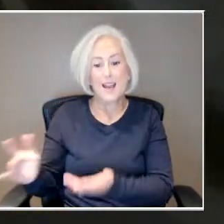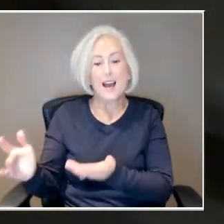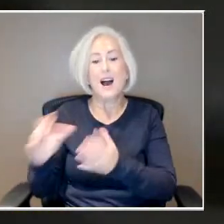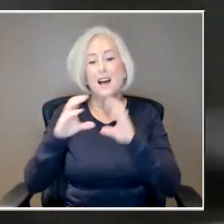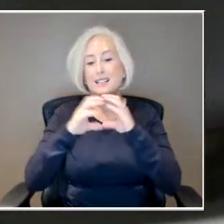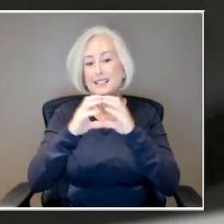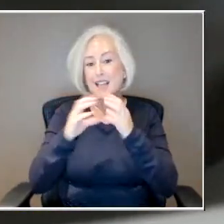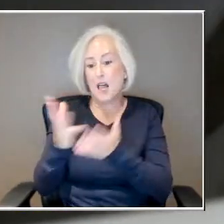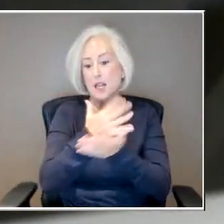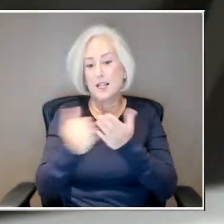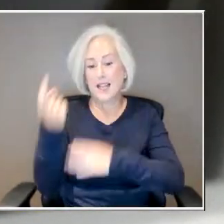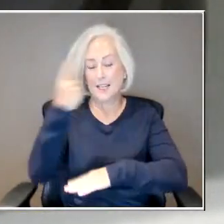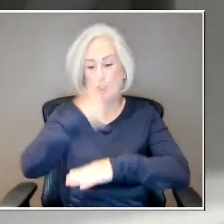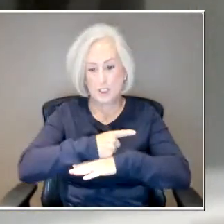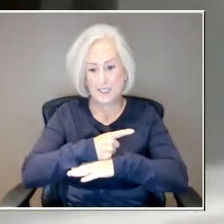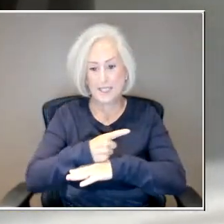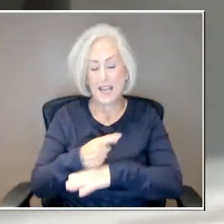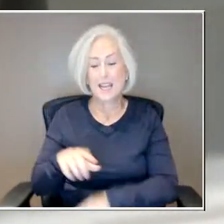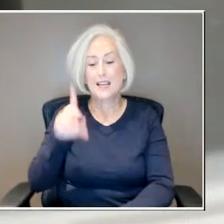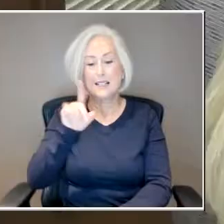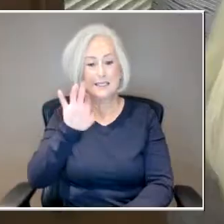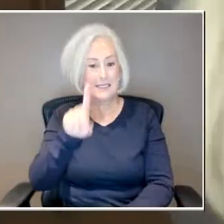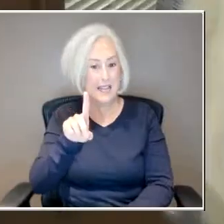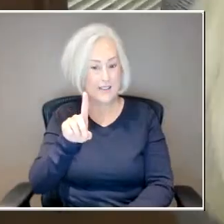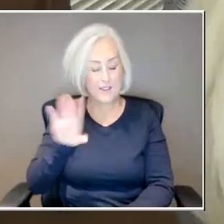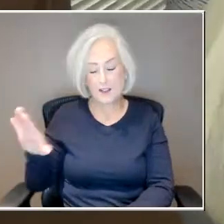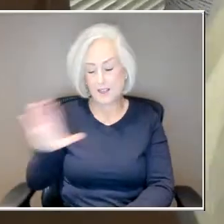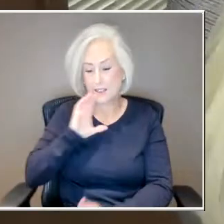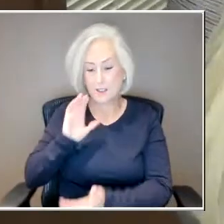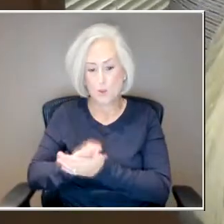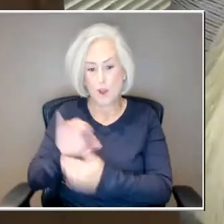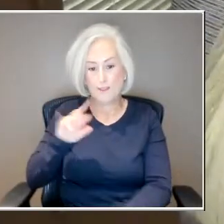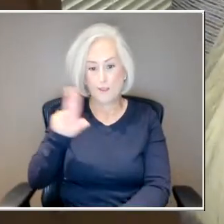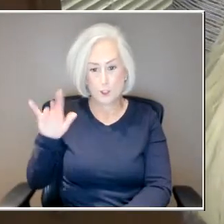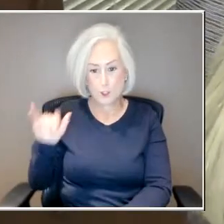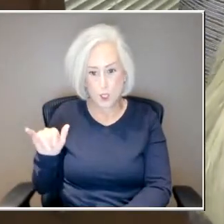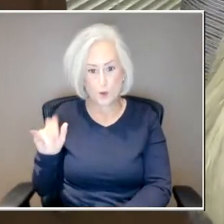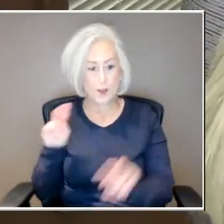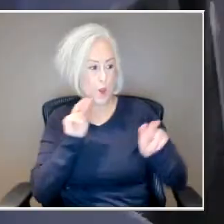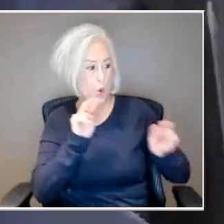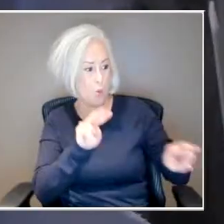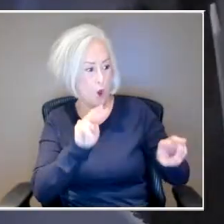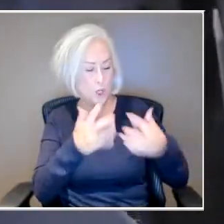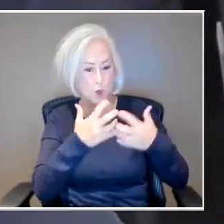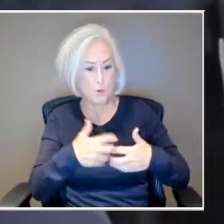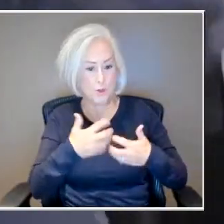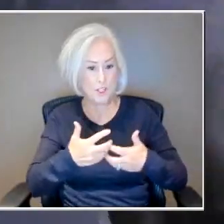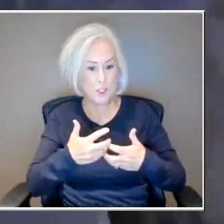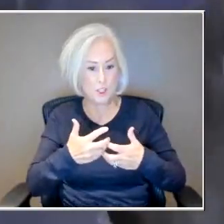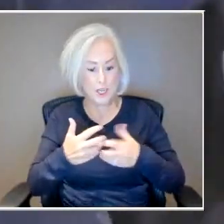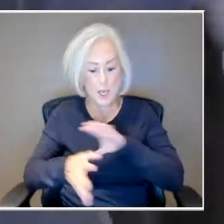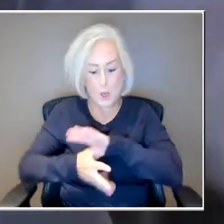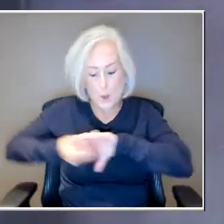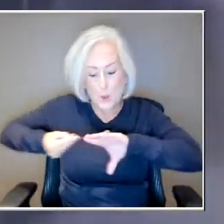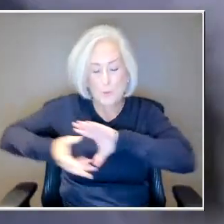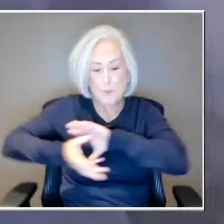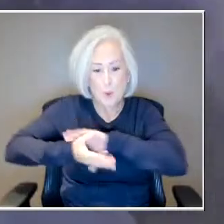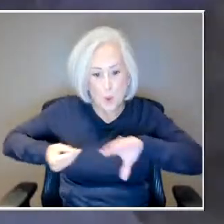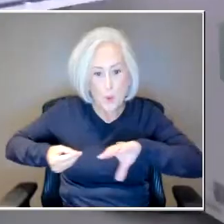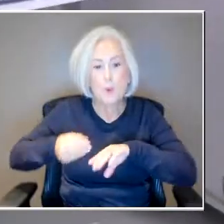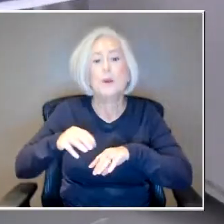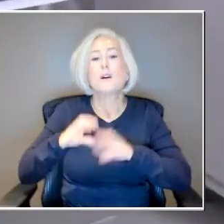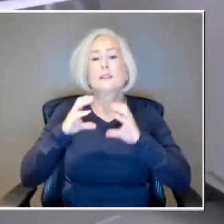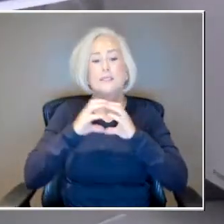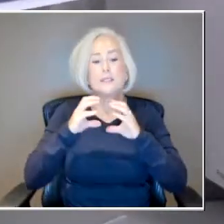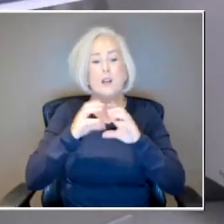this machine removes infection-fighting white blood cells or T cells from his blood. Next, David's T